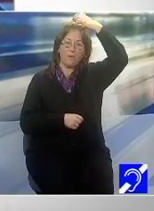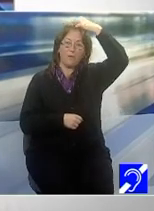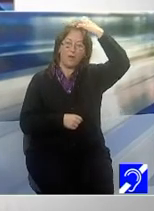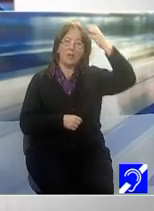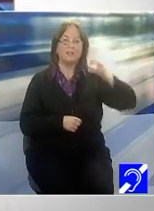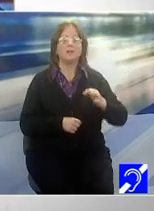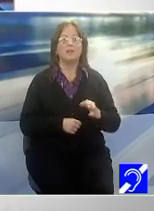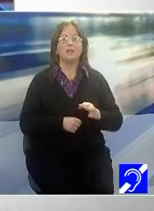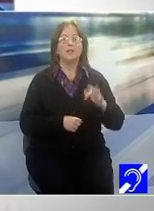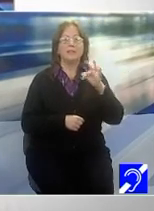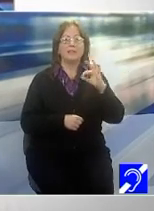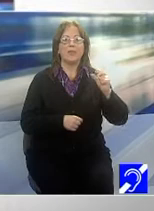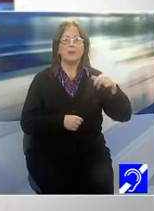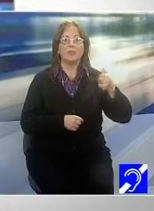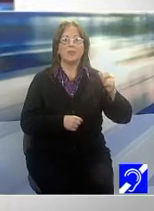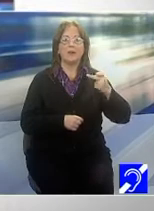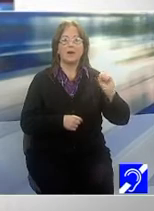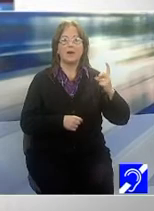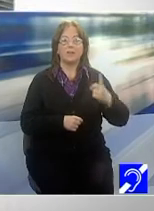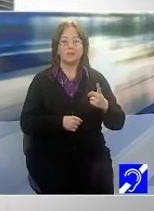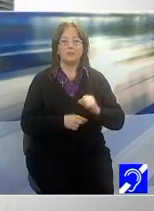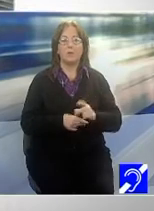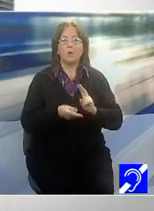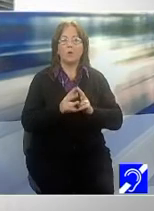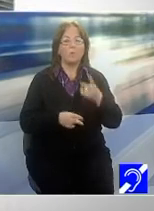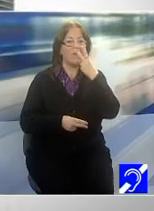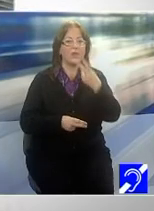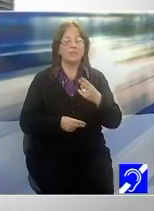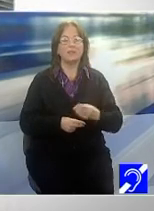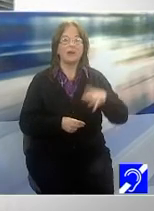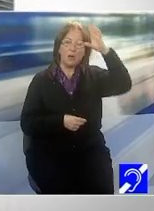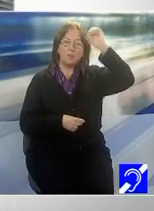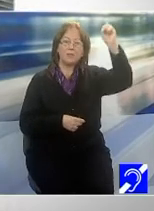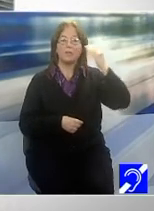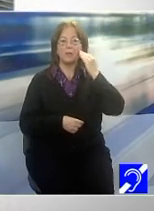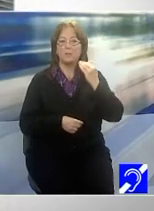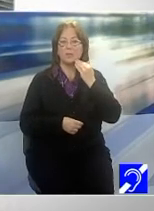vede ambasada SUA această realitate a țării?